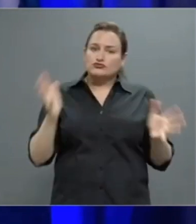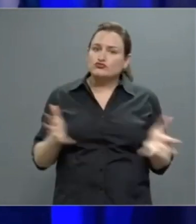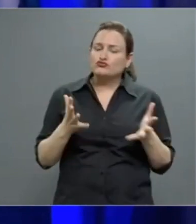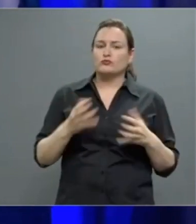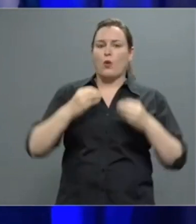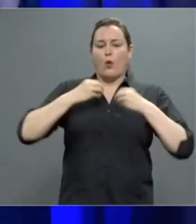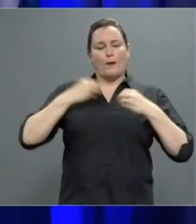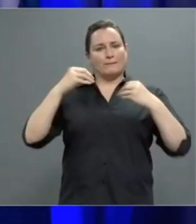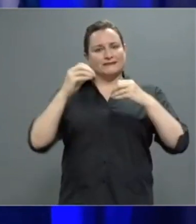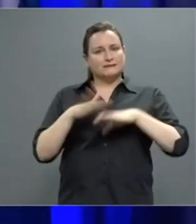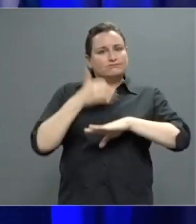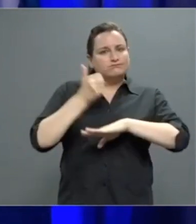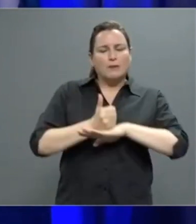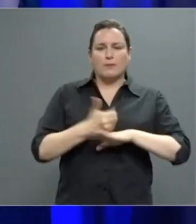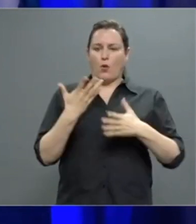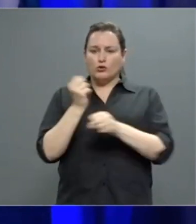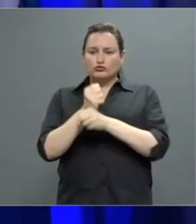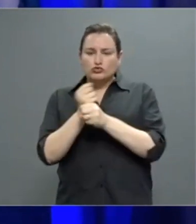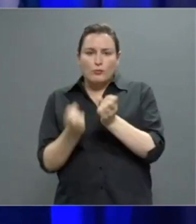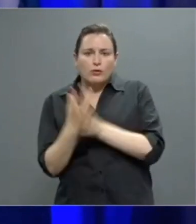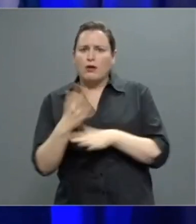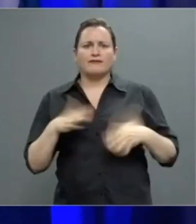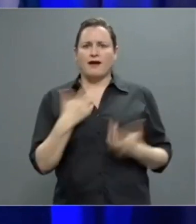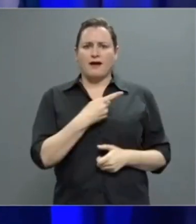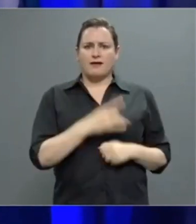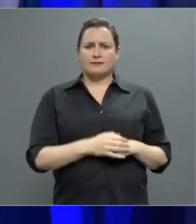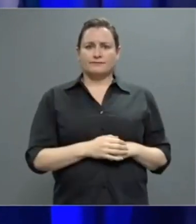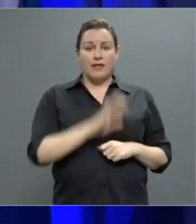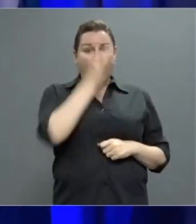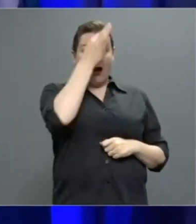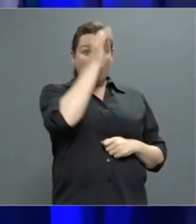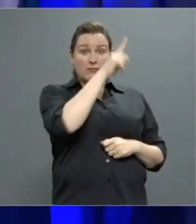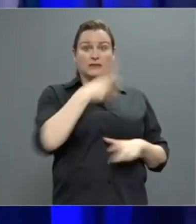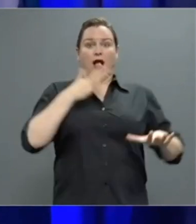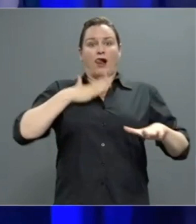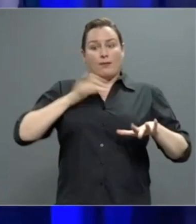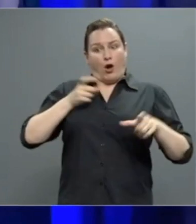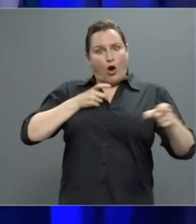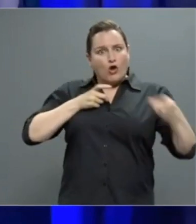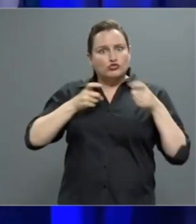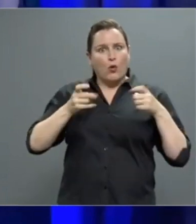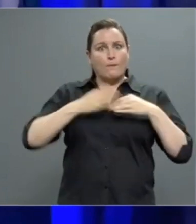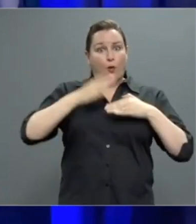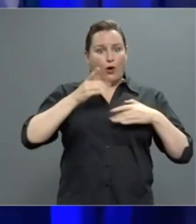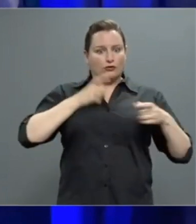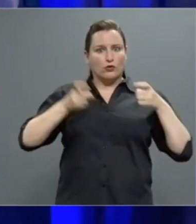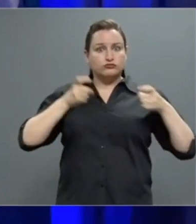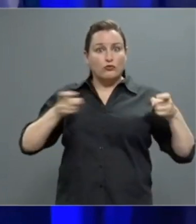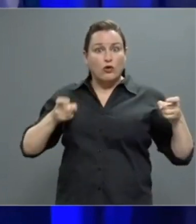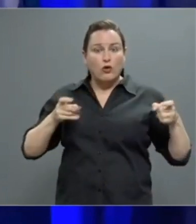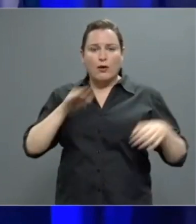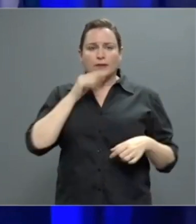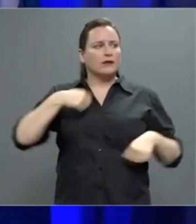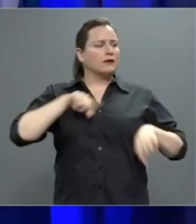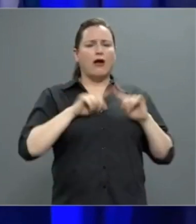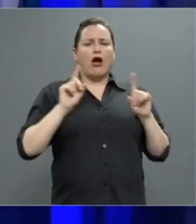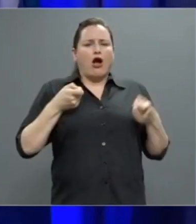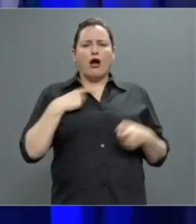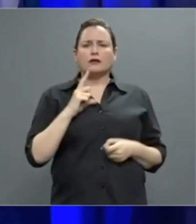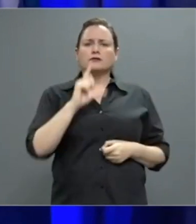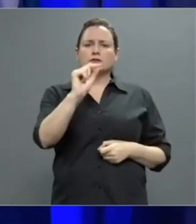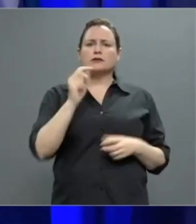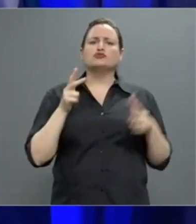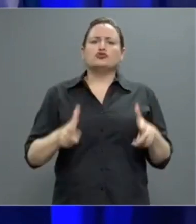creation. Excessive state control is the reason why people can no longer take the train to work, and